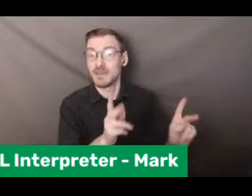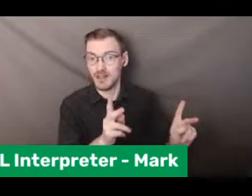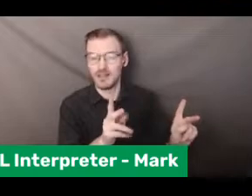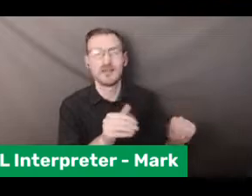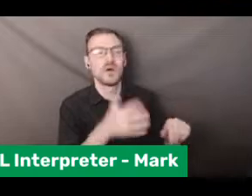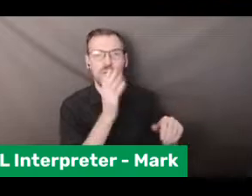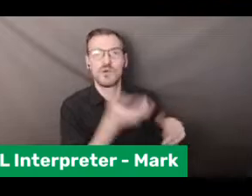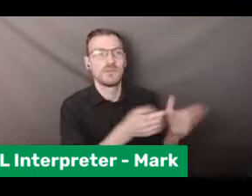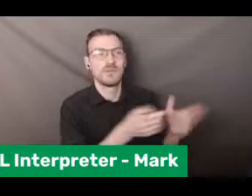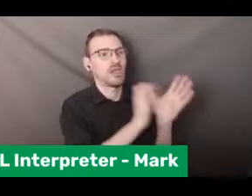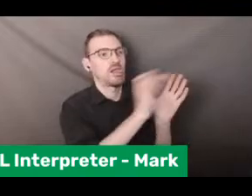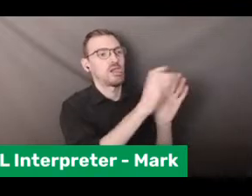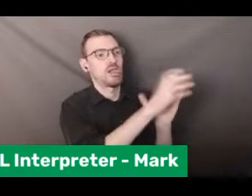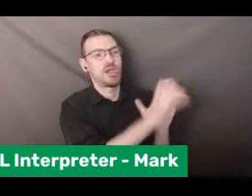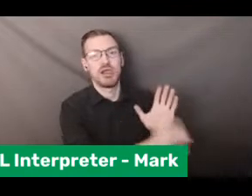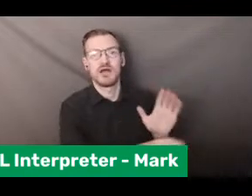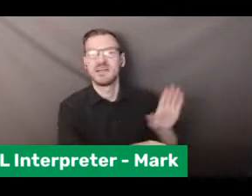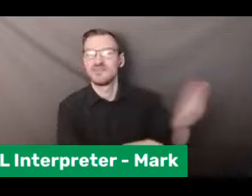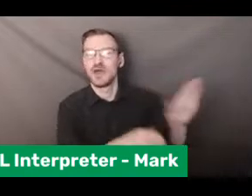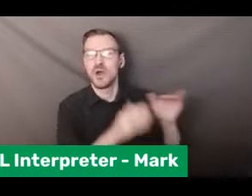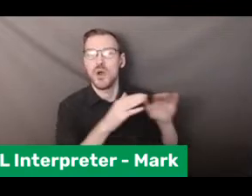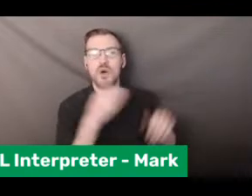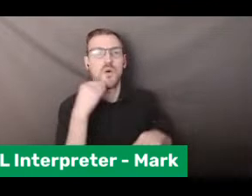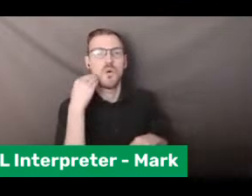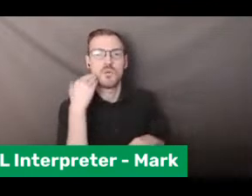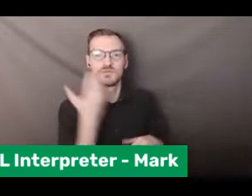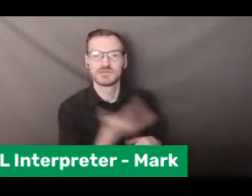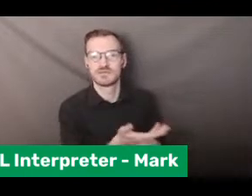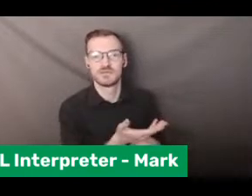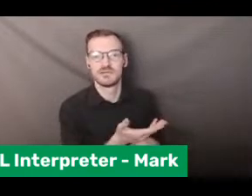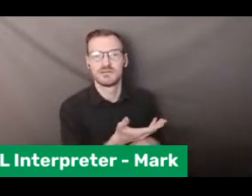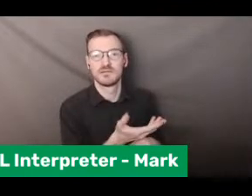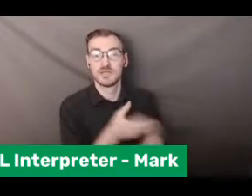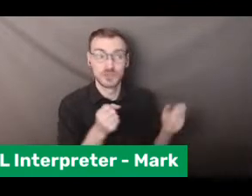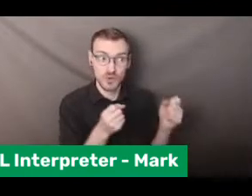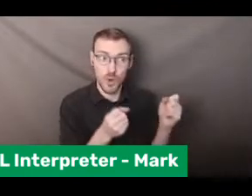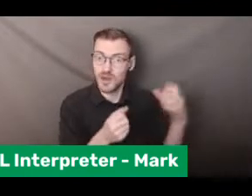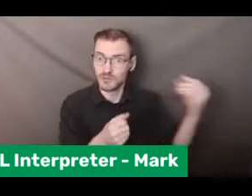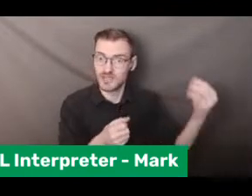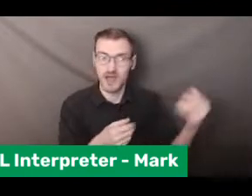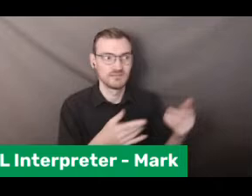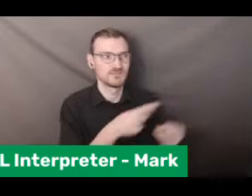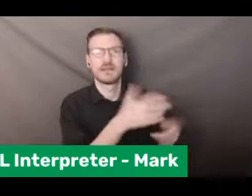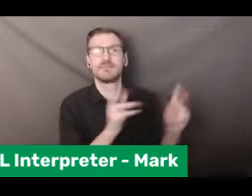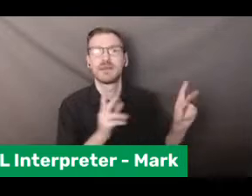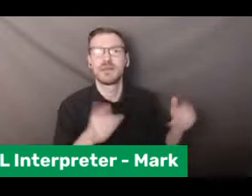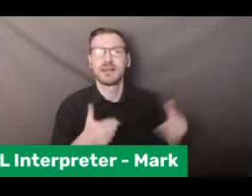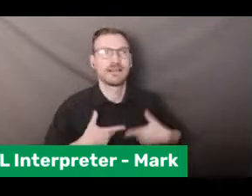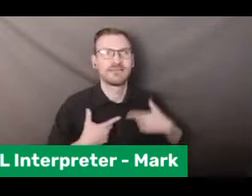folks unhoused. We live in a city and a world, in fact,